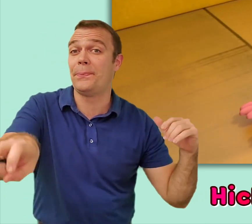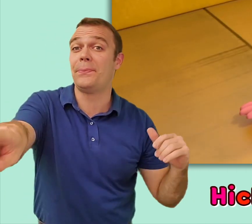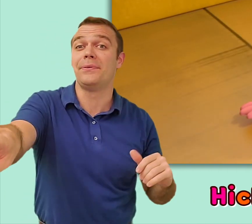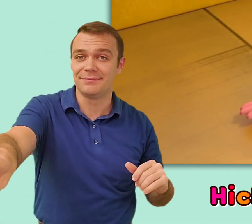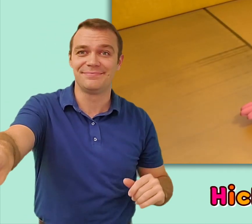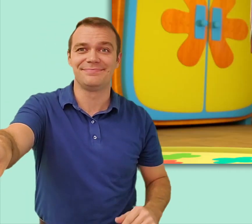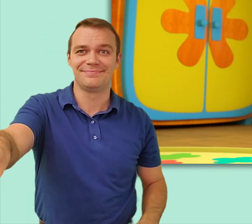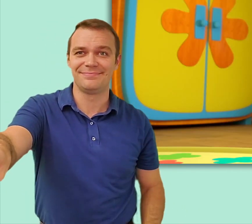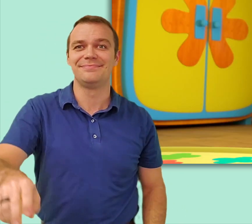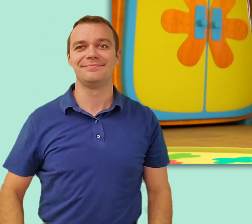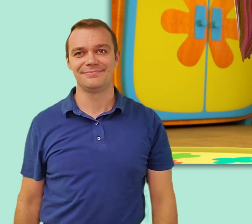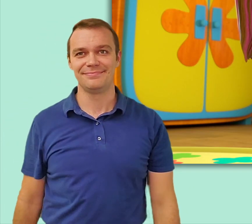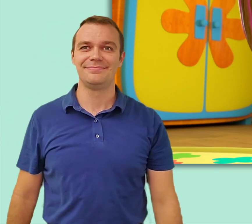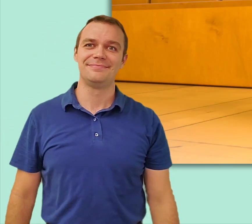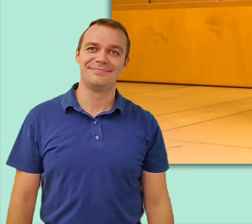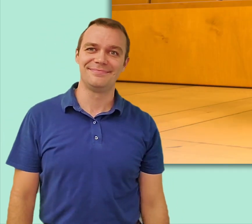Hickory, dickory, dock.